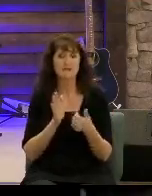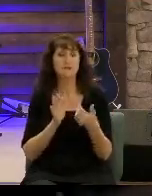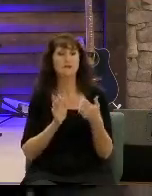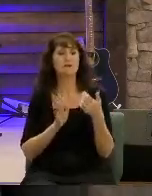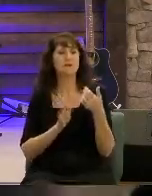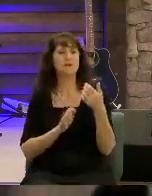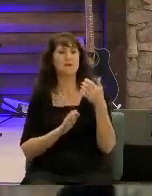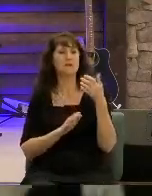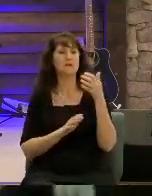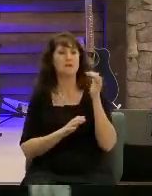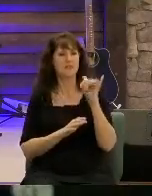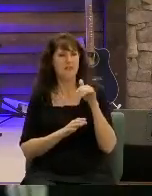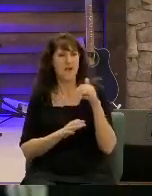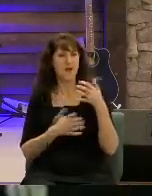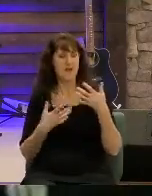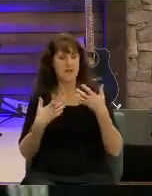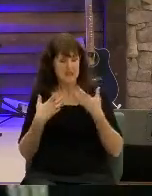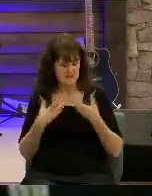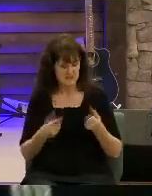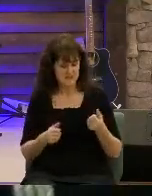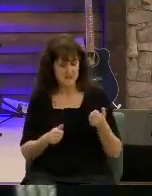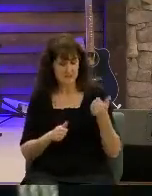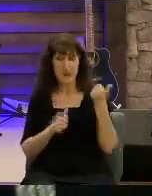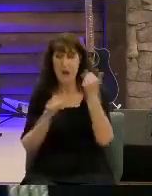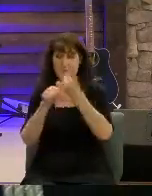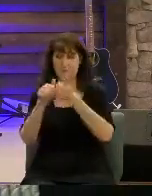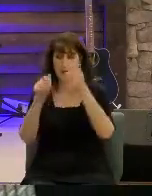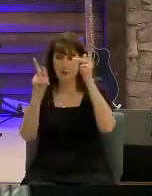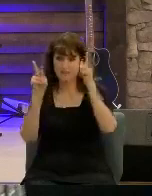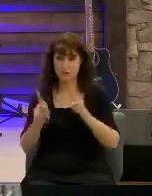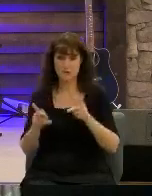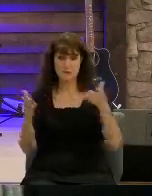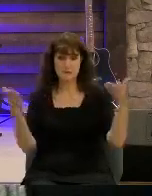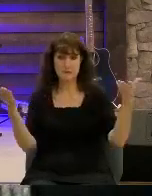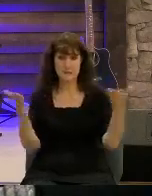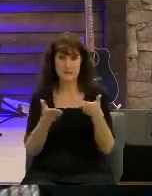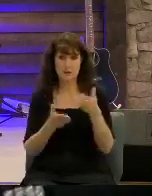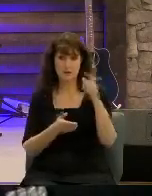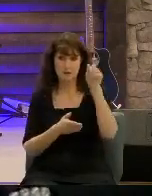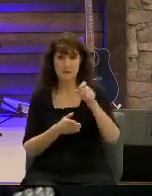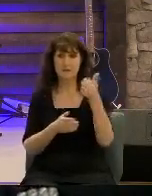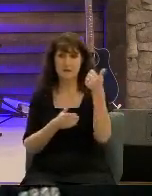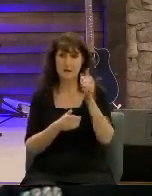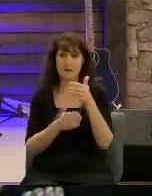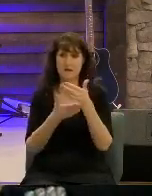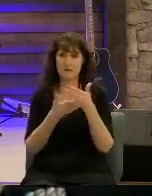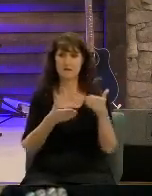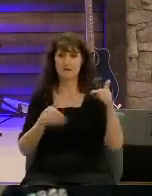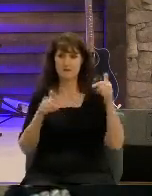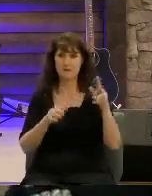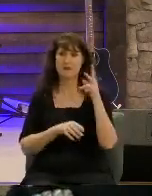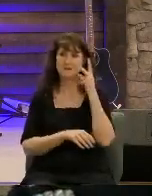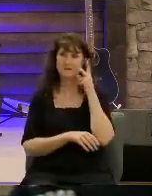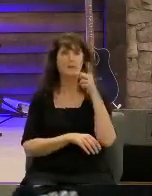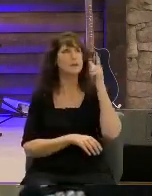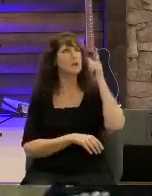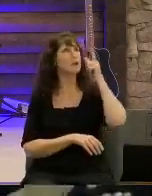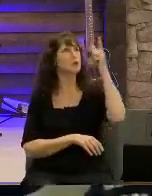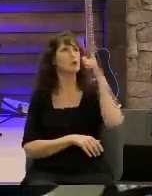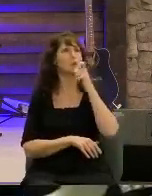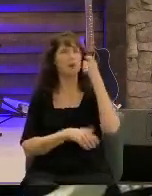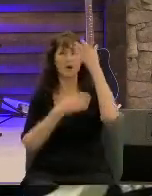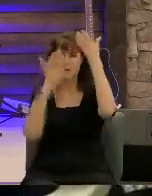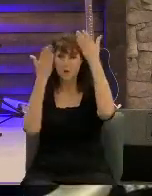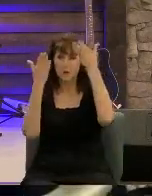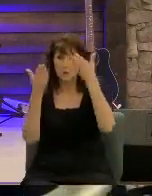to him, and Father, to every other one again in this house that needs anything, Lord, let us see who you are and